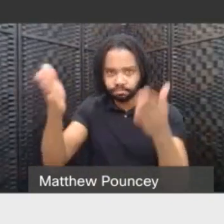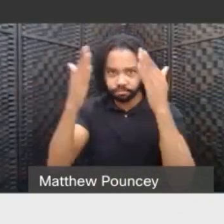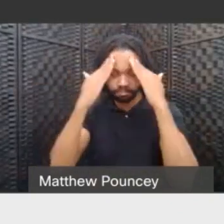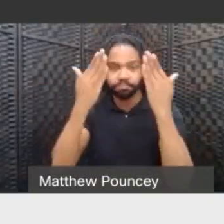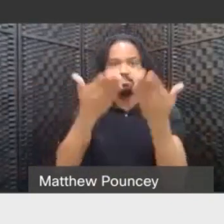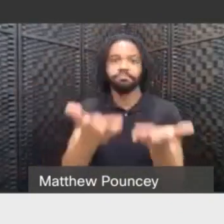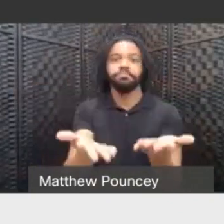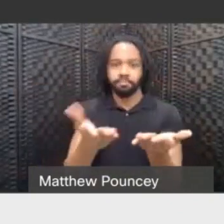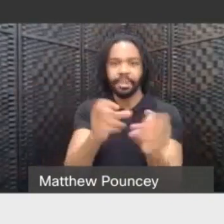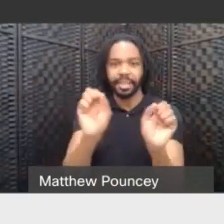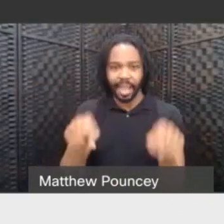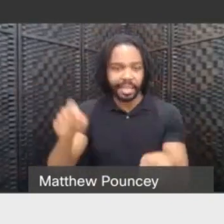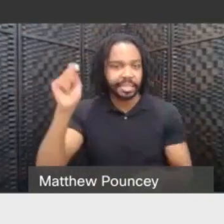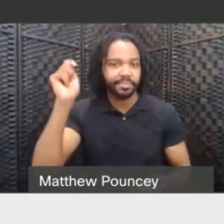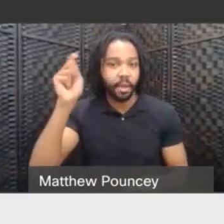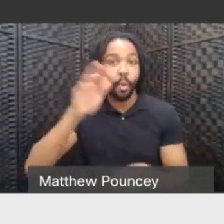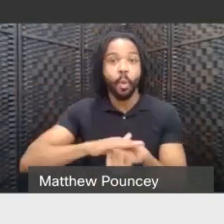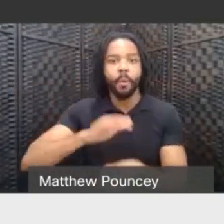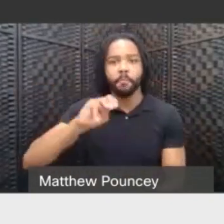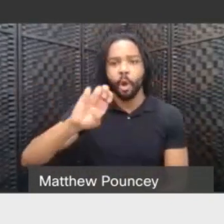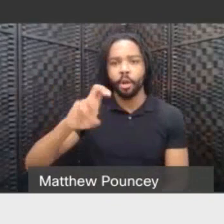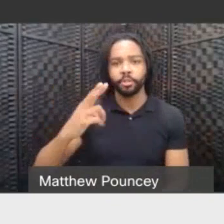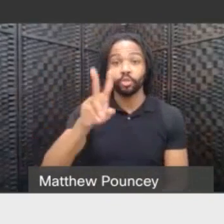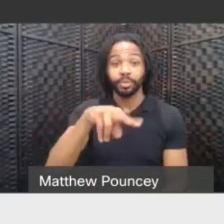be able to testify on March 22nd.